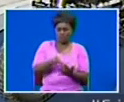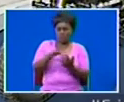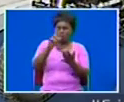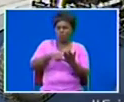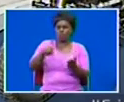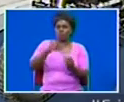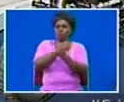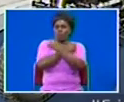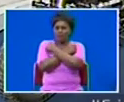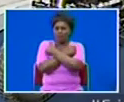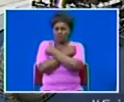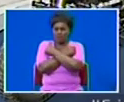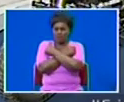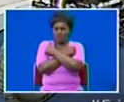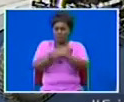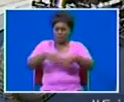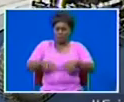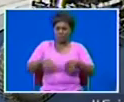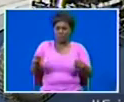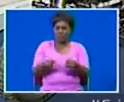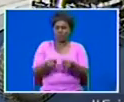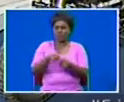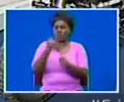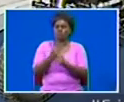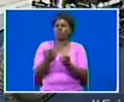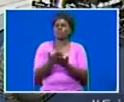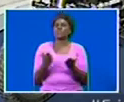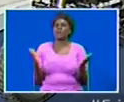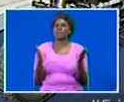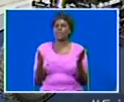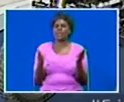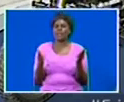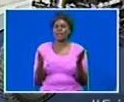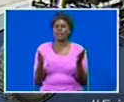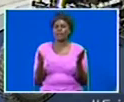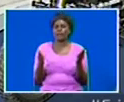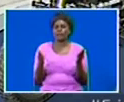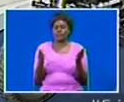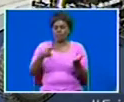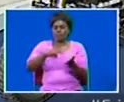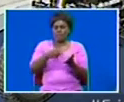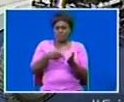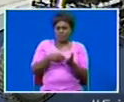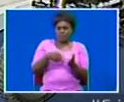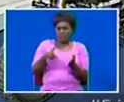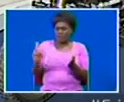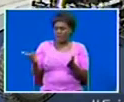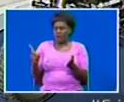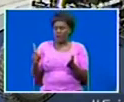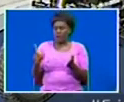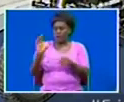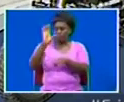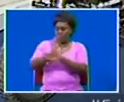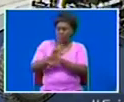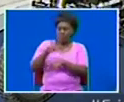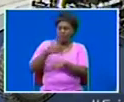So you love what you're, you know, being on the bike, but you're also doing something with it. So does that mean that people in Nairobi Chapel, you know,